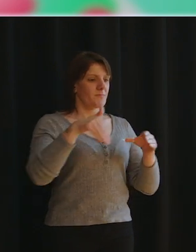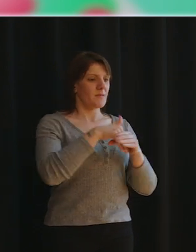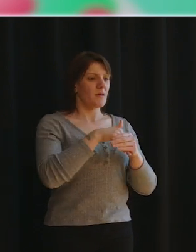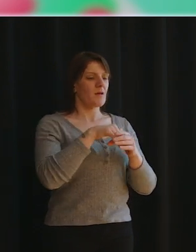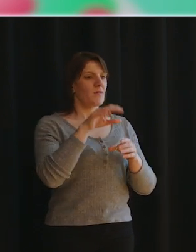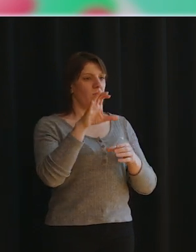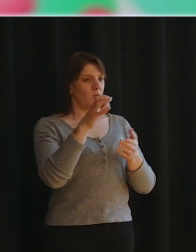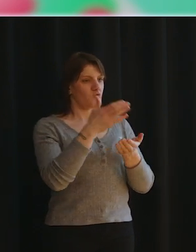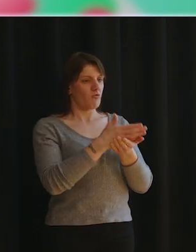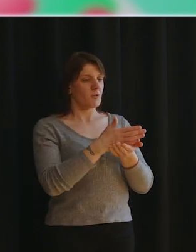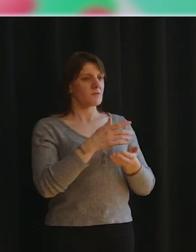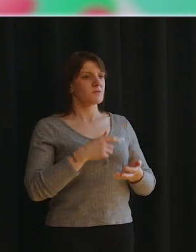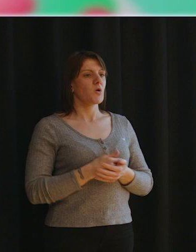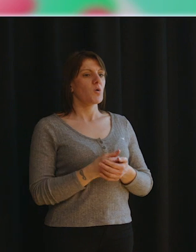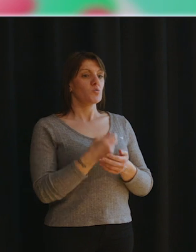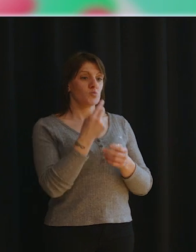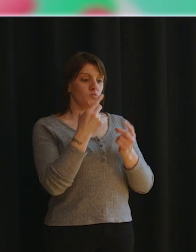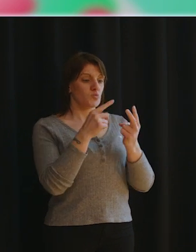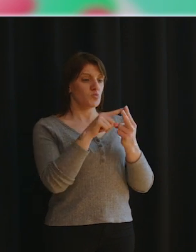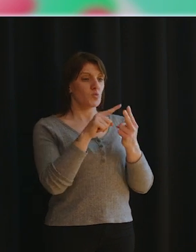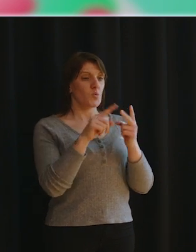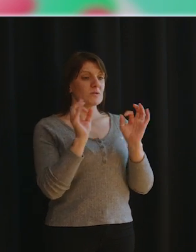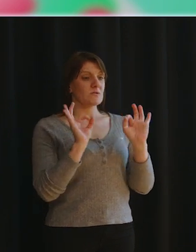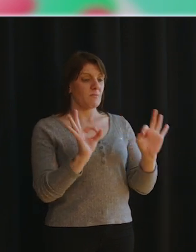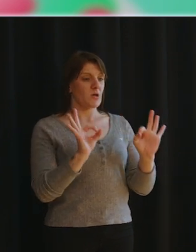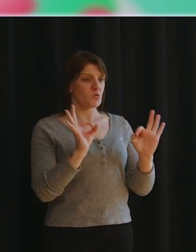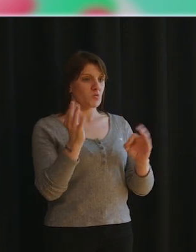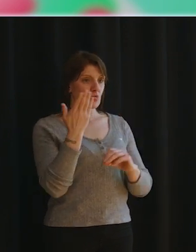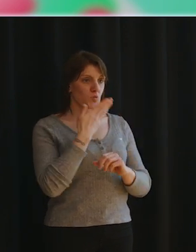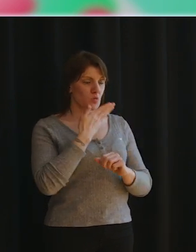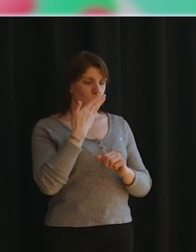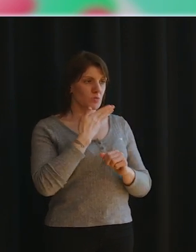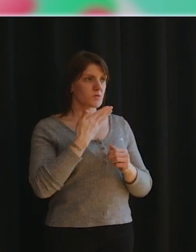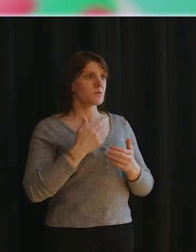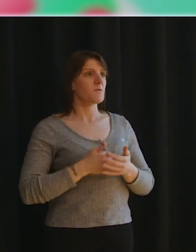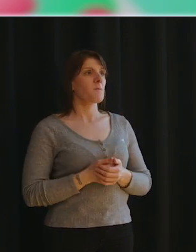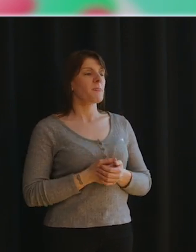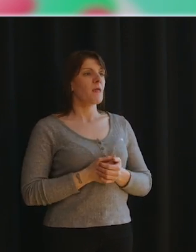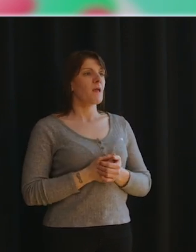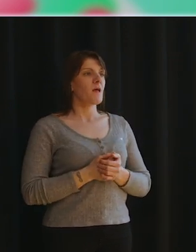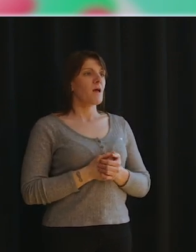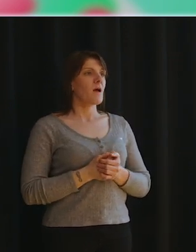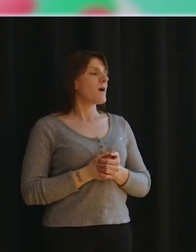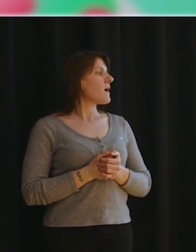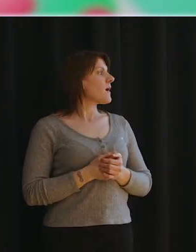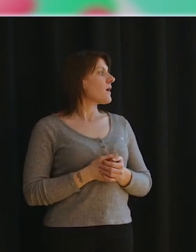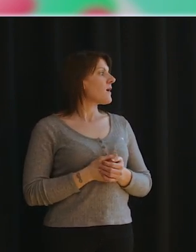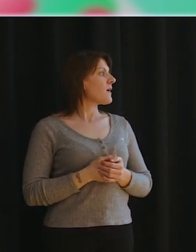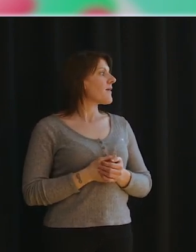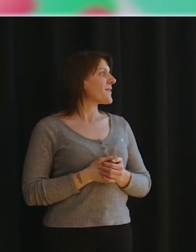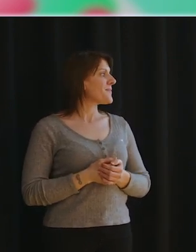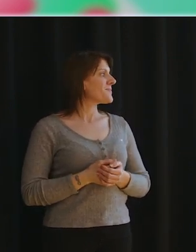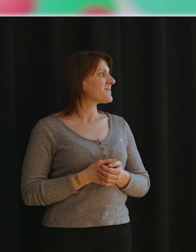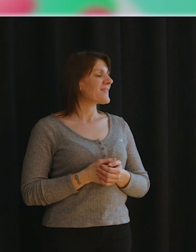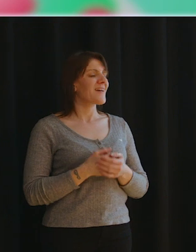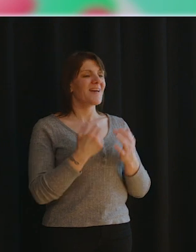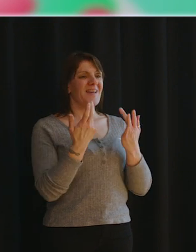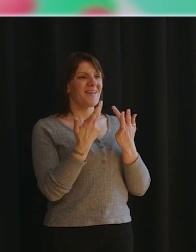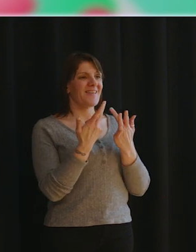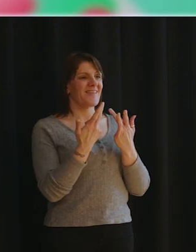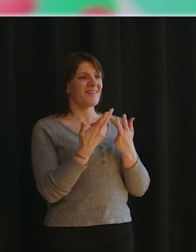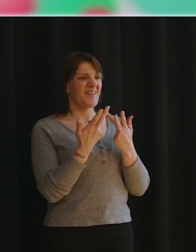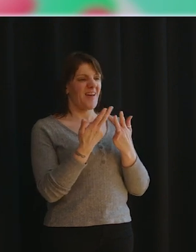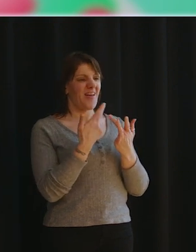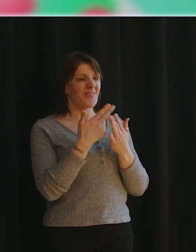schools, 2 special schools, specialist provision schools, and the rest of the maths I'll let you work out, and they're primaries and infant